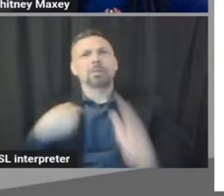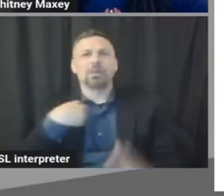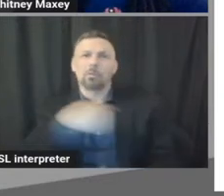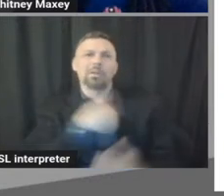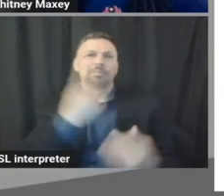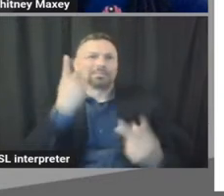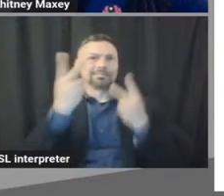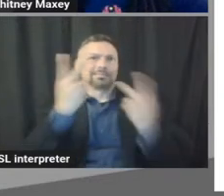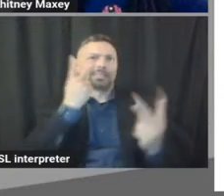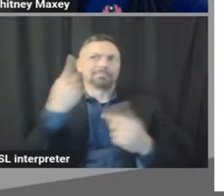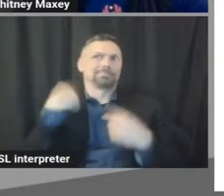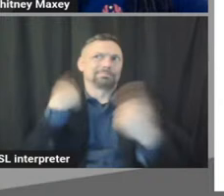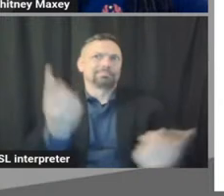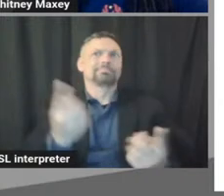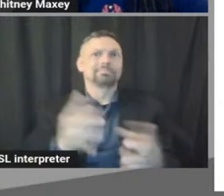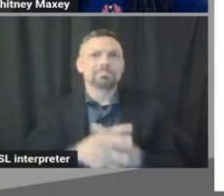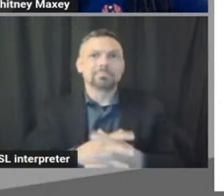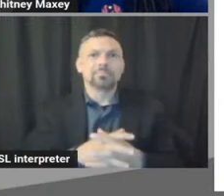familiar with.